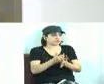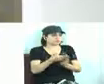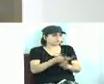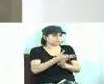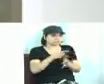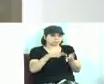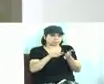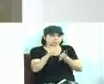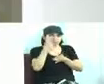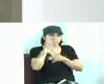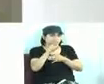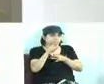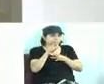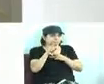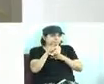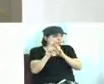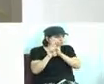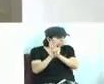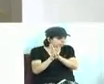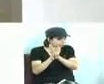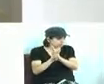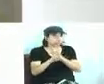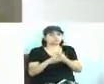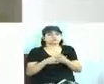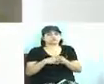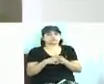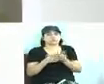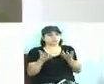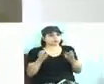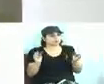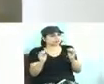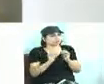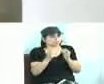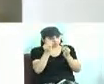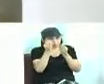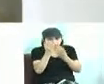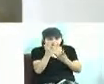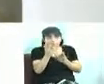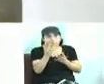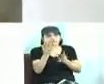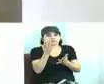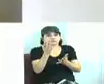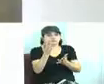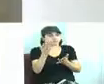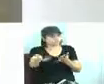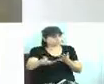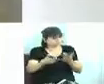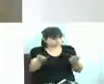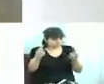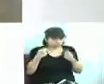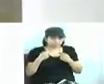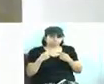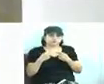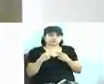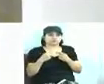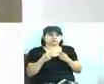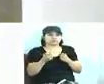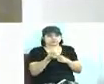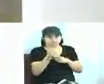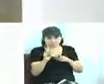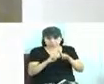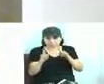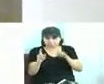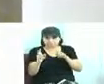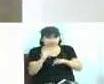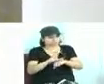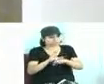so if that's something that's on your mind, you want to get a little bit more information, we do invite you to stop on down there. He does this at a number of different churches. There is